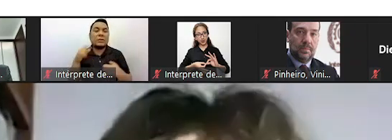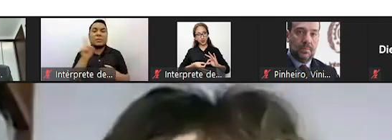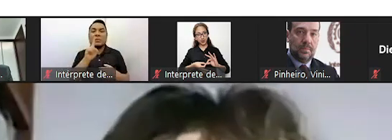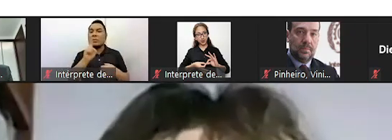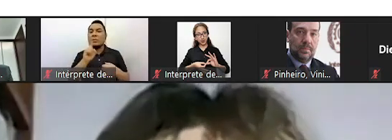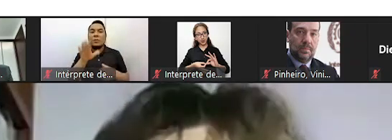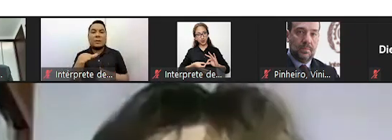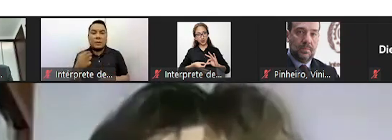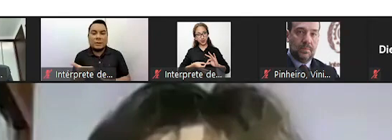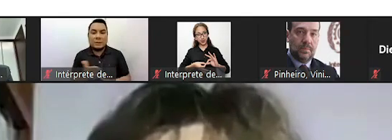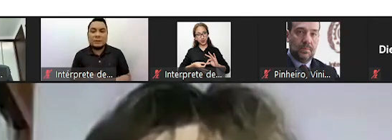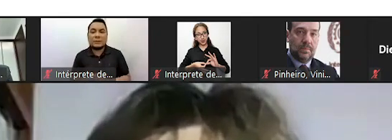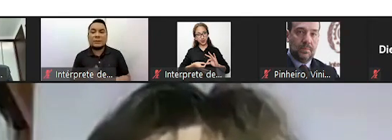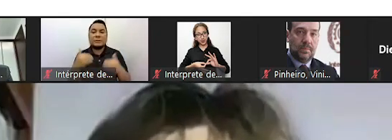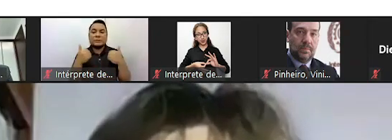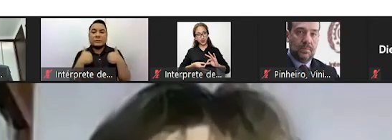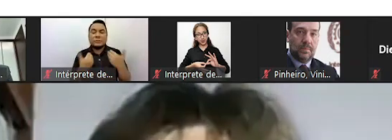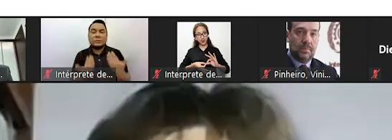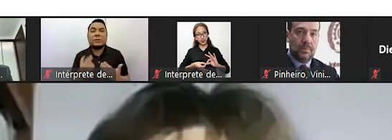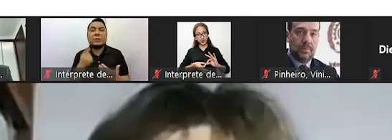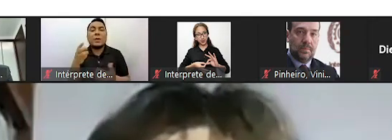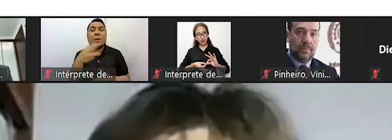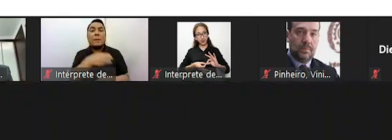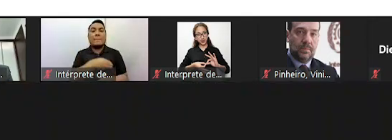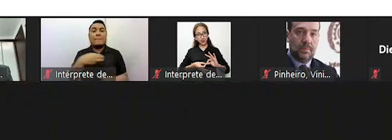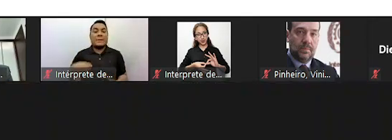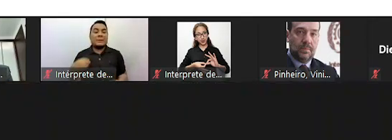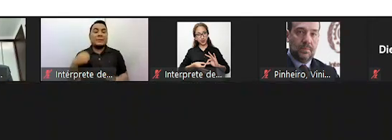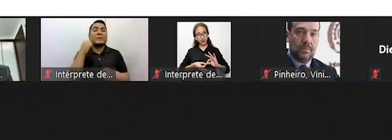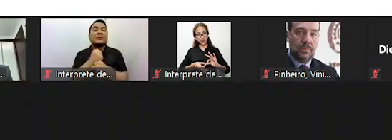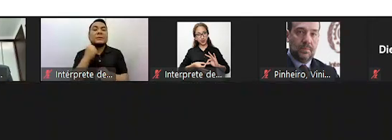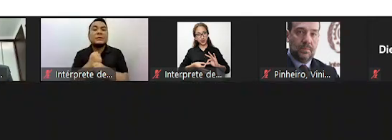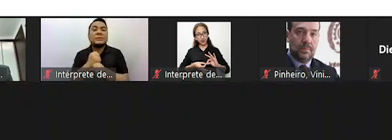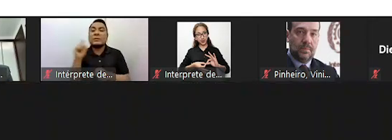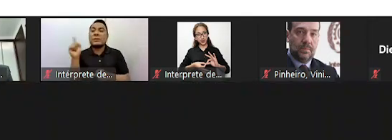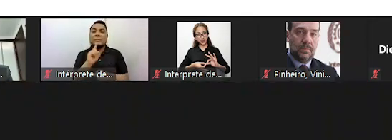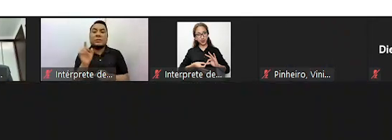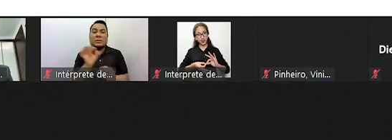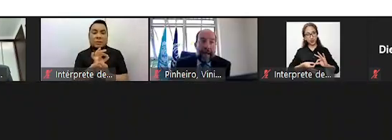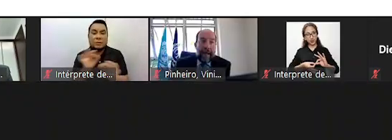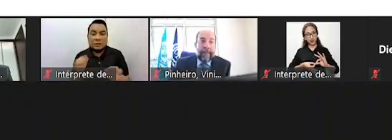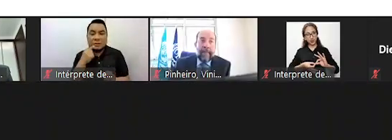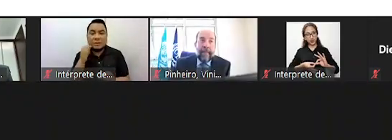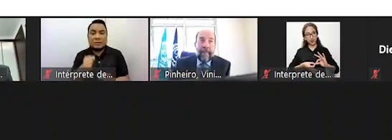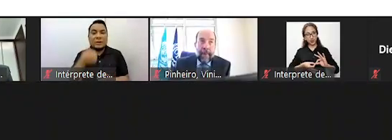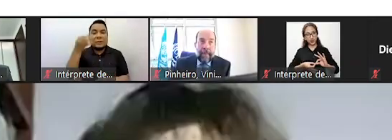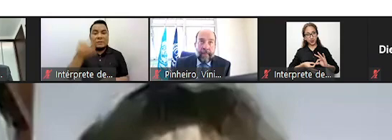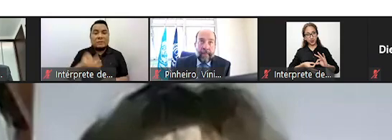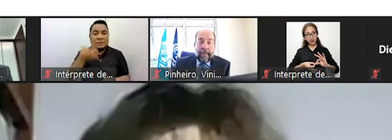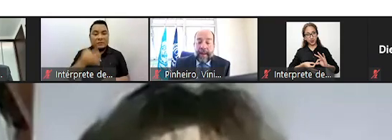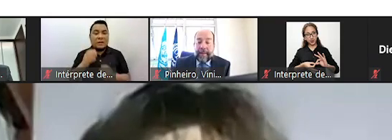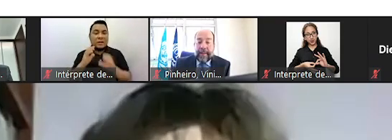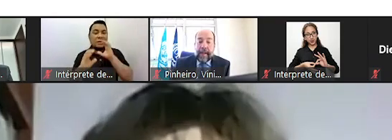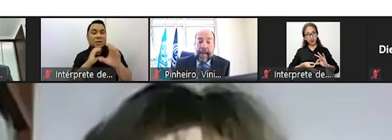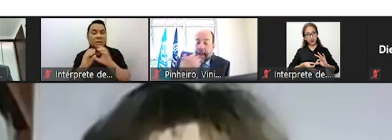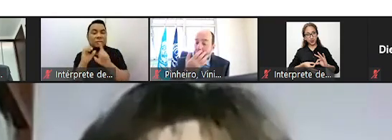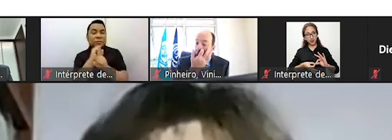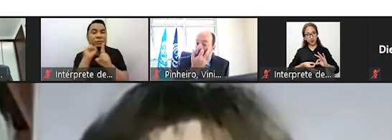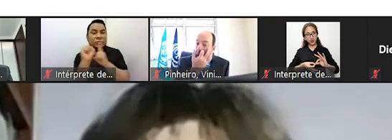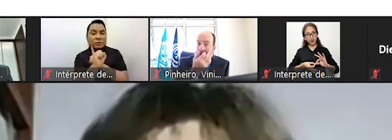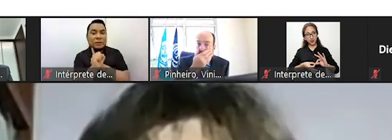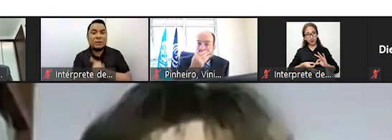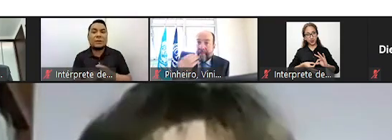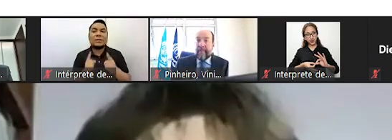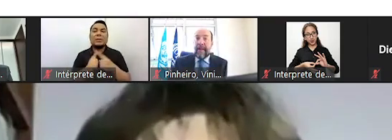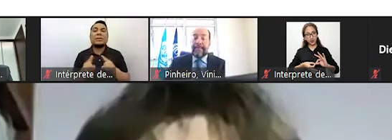have not seen it we have a ministry of labor that does not apply a